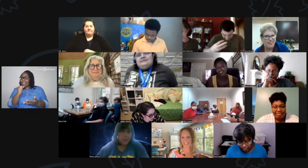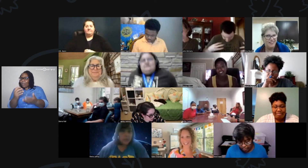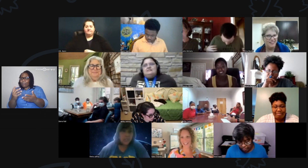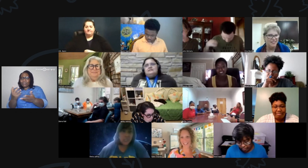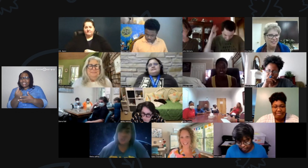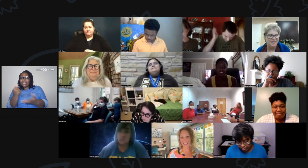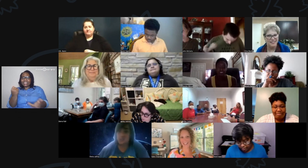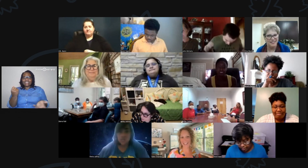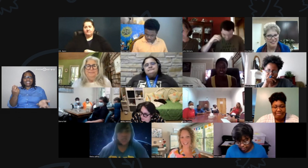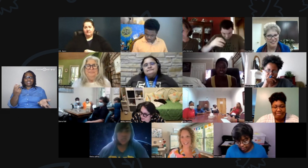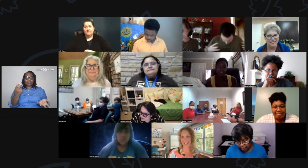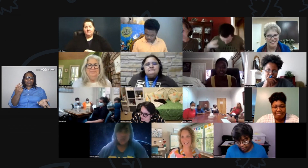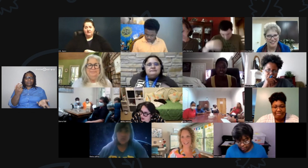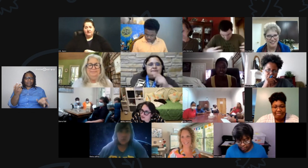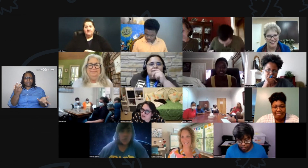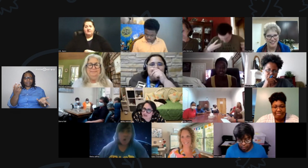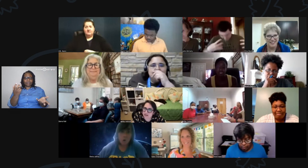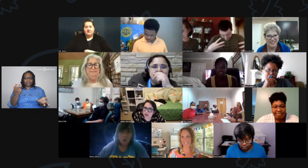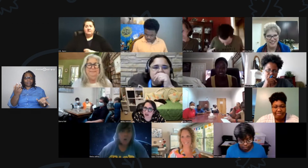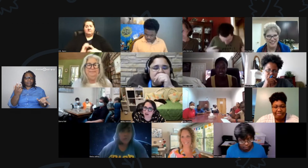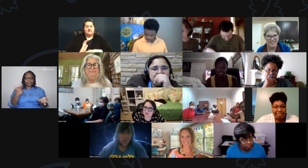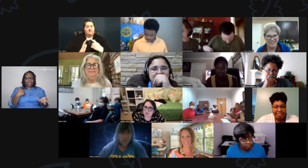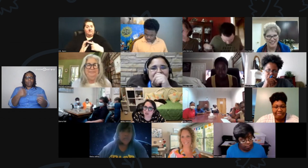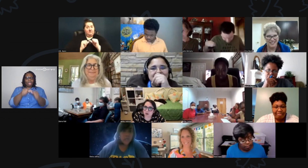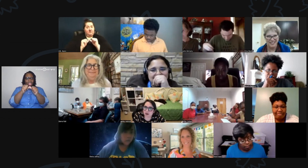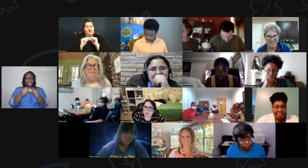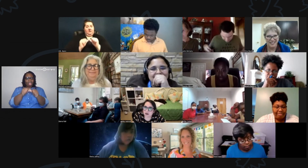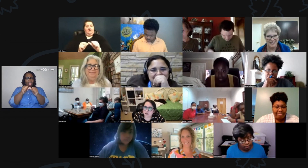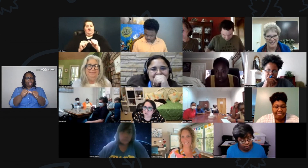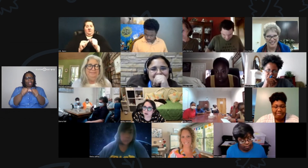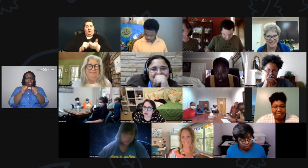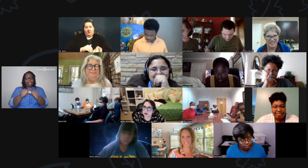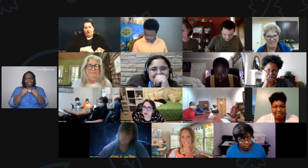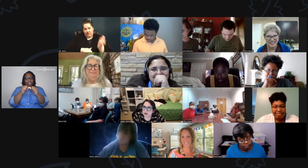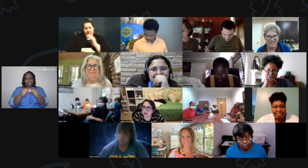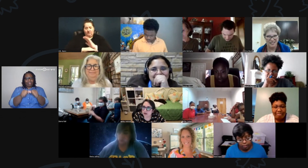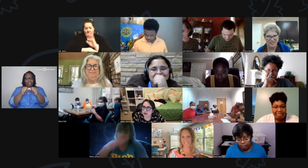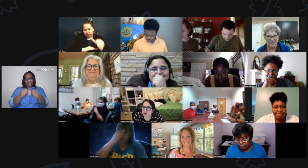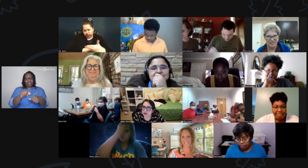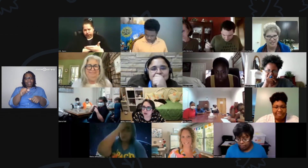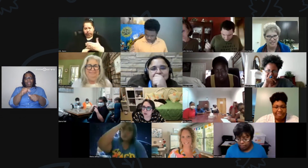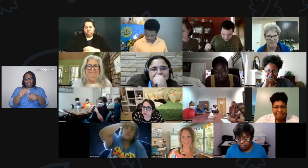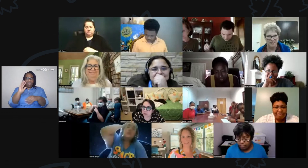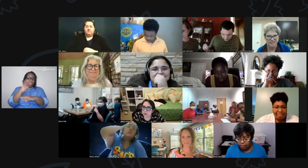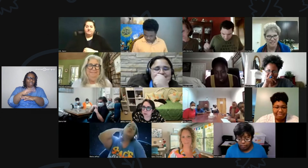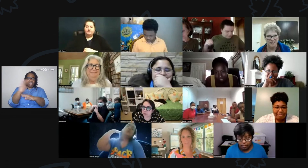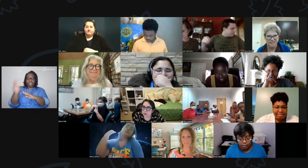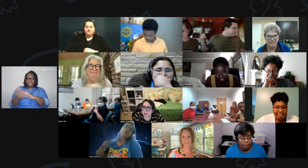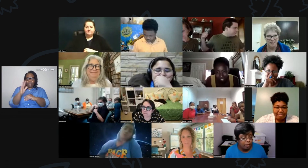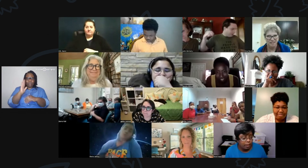It will. It sometimes that stuff goes on all night long.